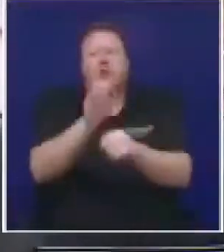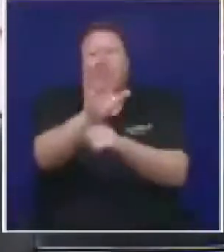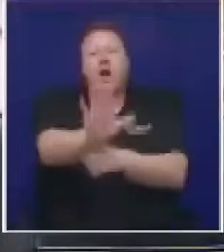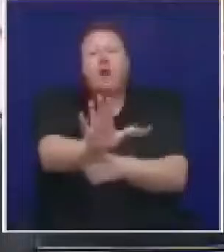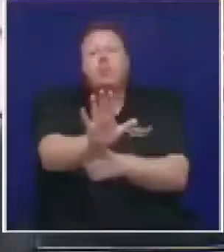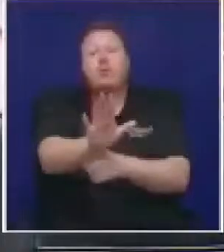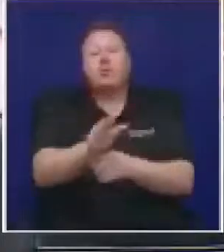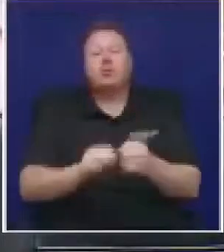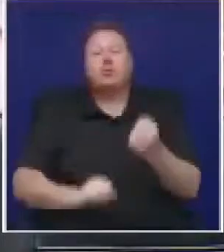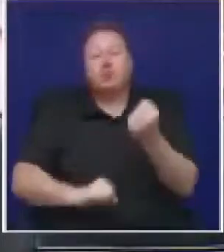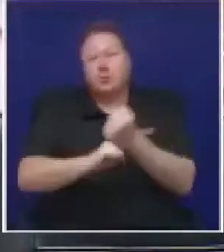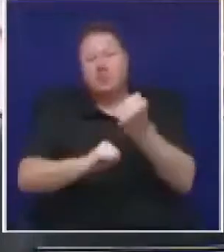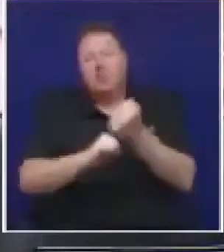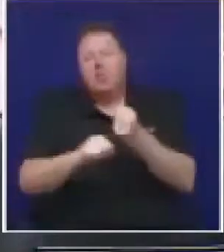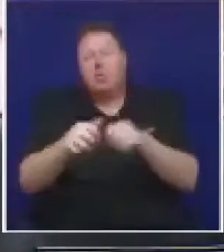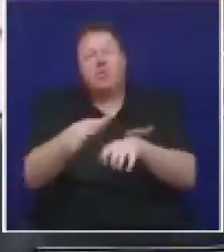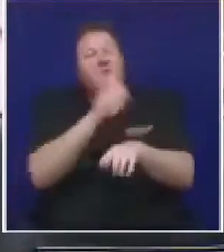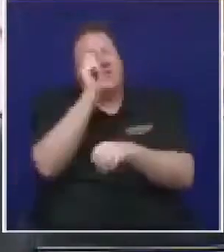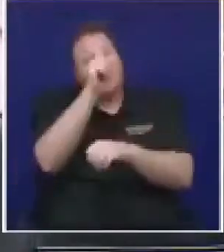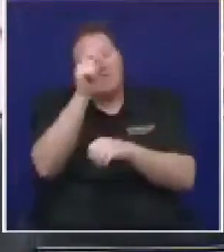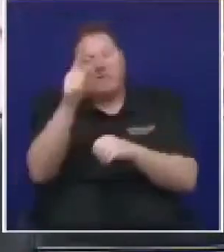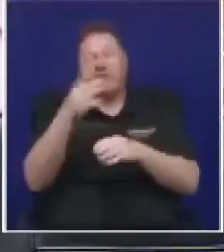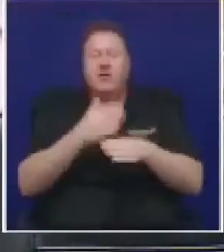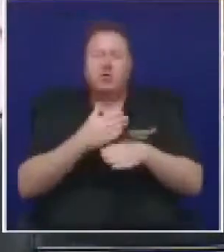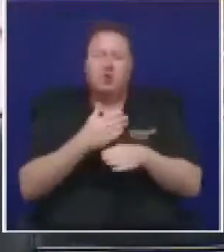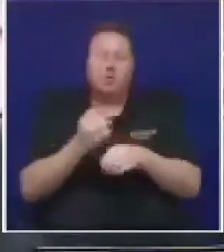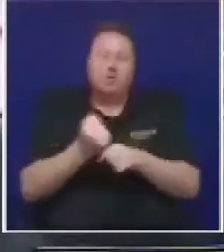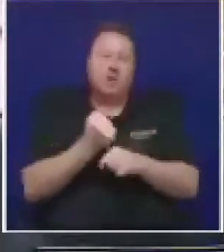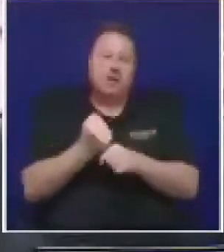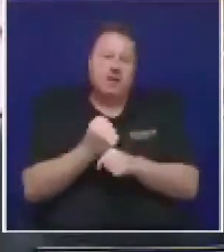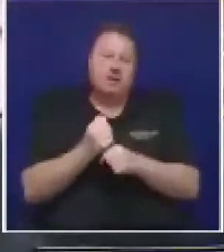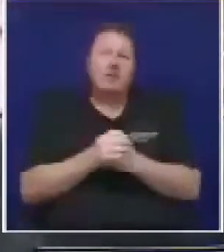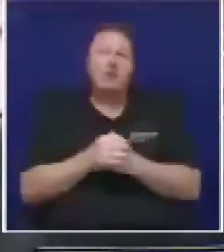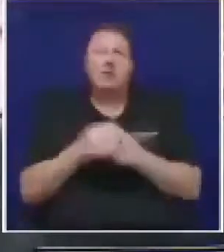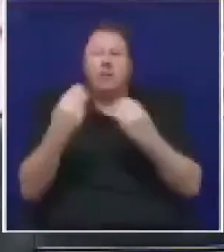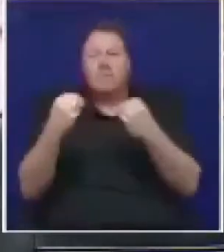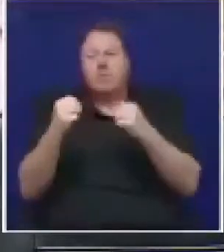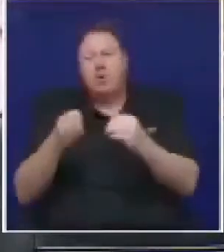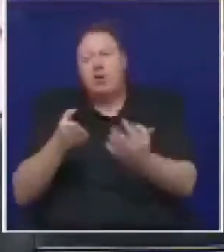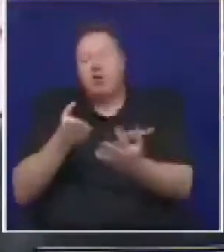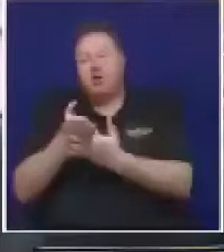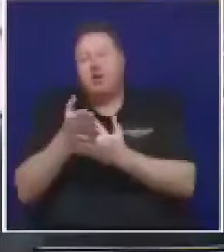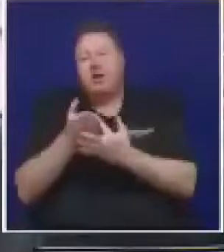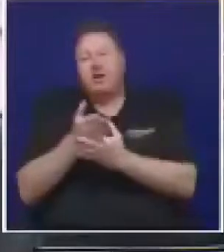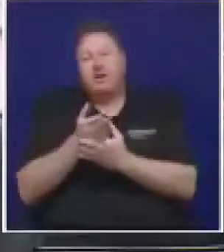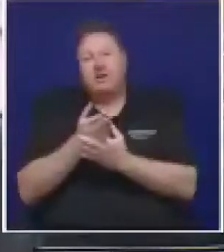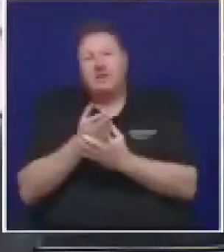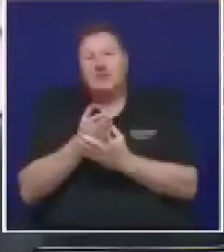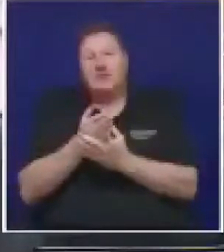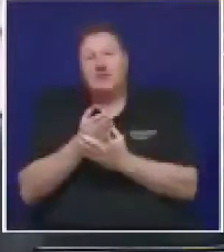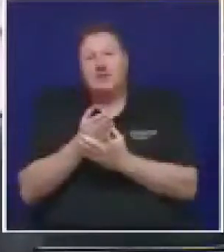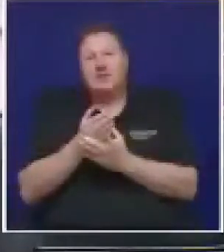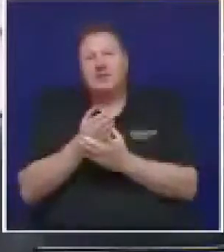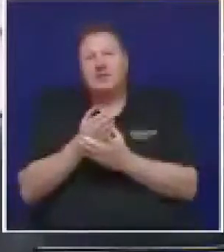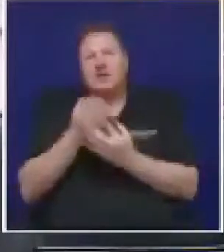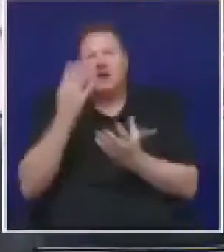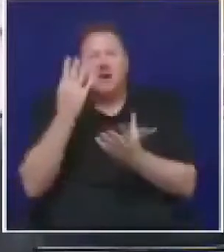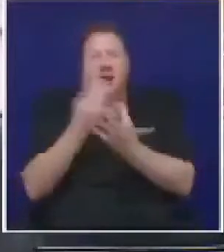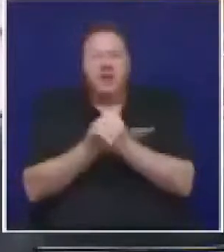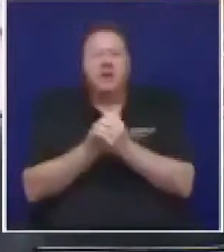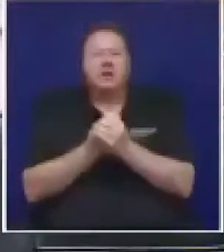supports rural job creation, provides market access for small-scale producers,